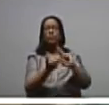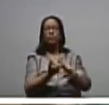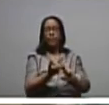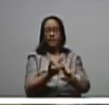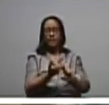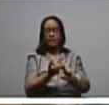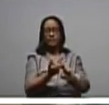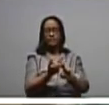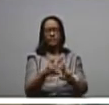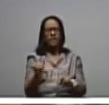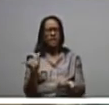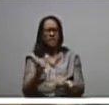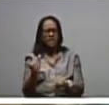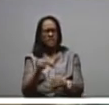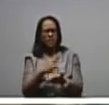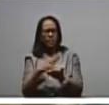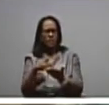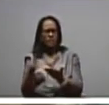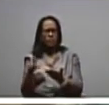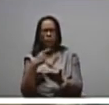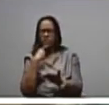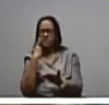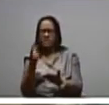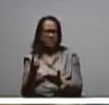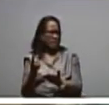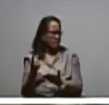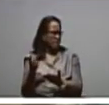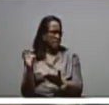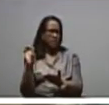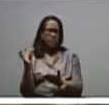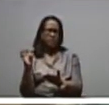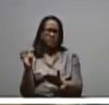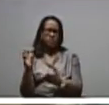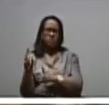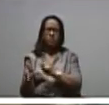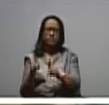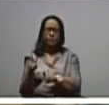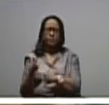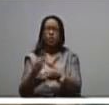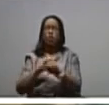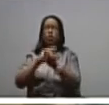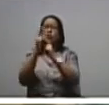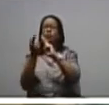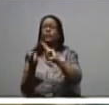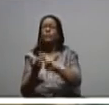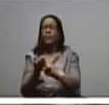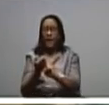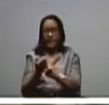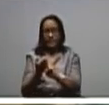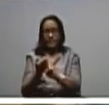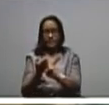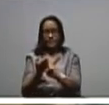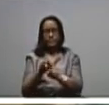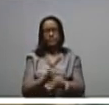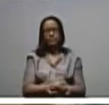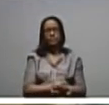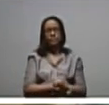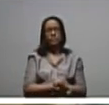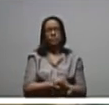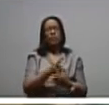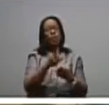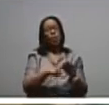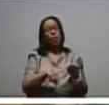And what is the Spirit saying? The Spirit in this epistle is talking about God's gift to